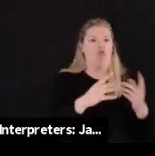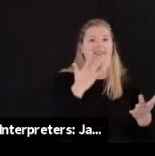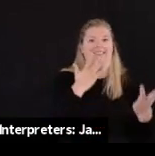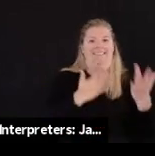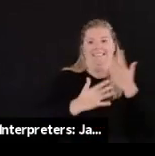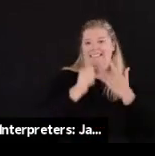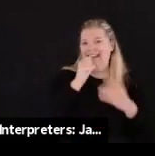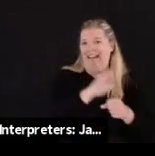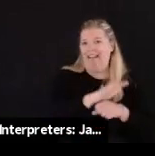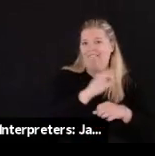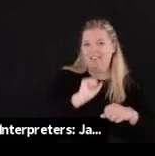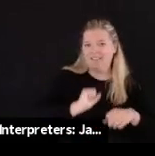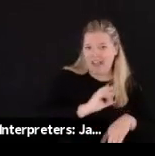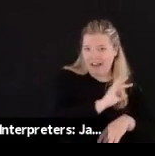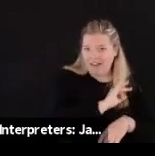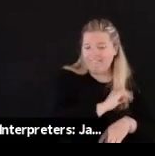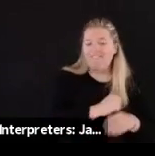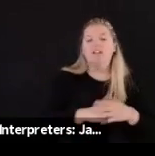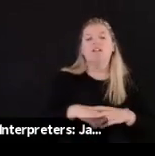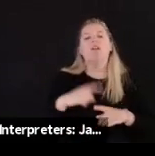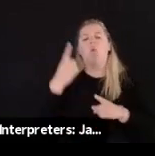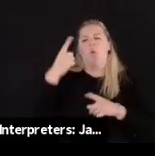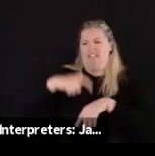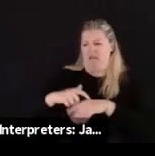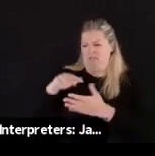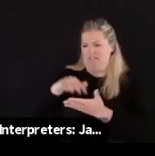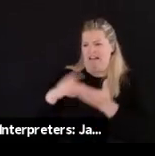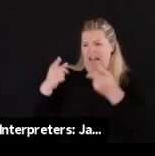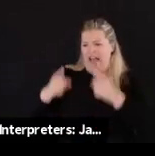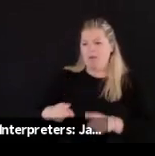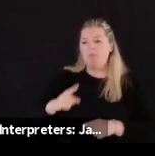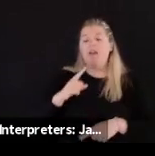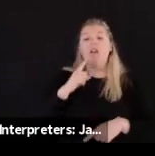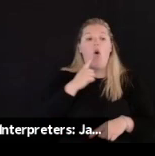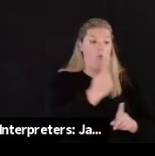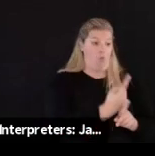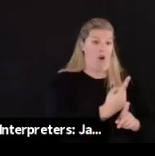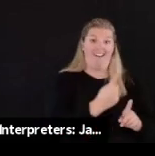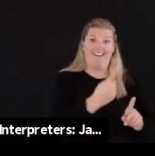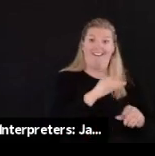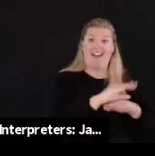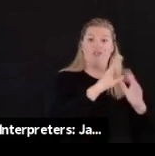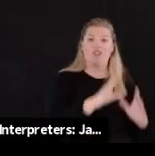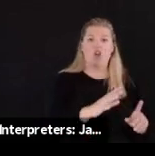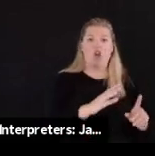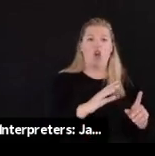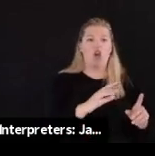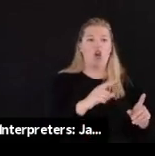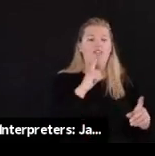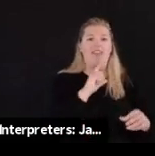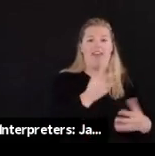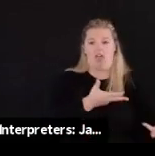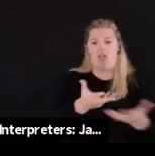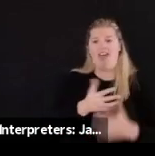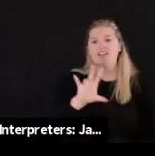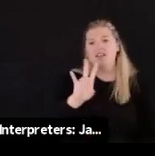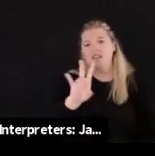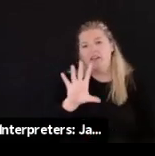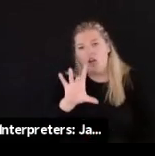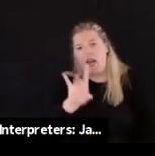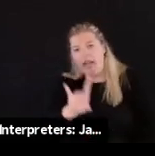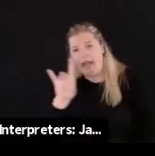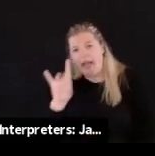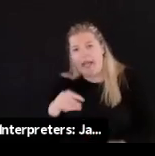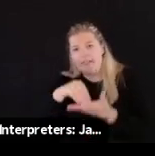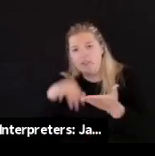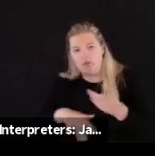was a study that was done. For every one counselor, there is 778 students that are assigned to them, and that's on